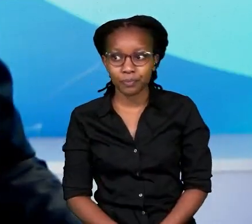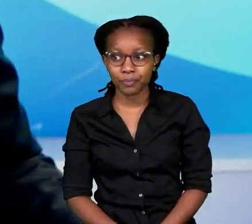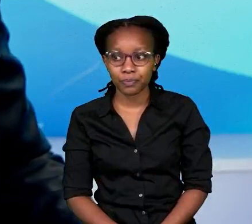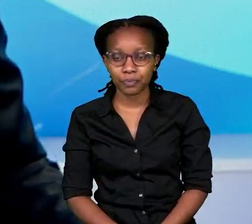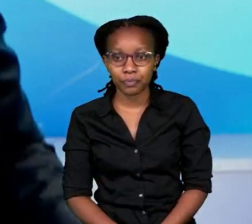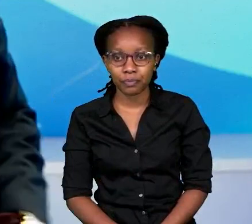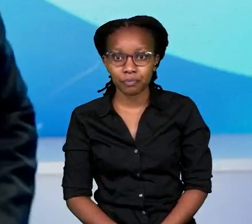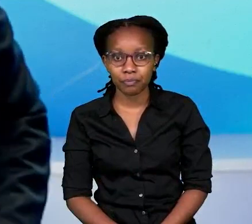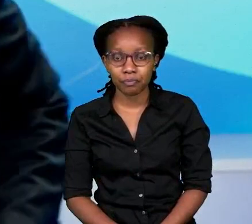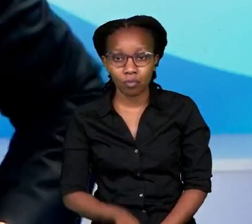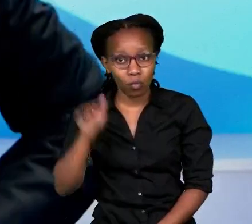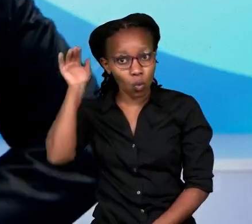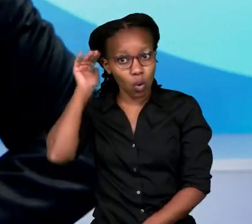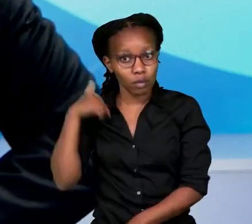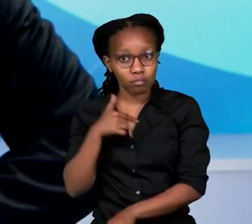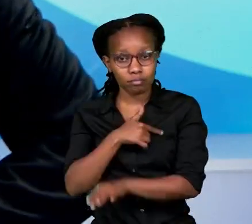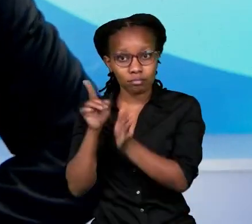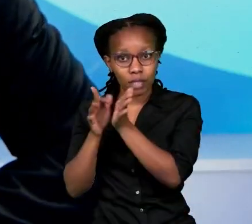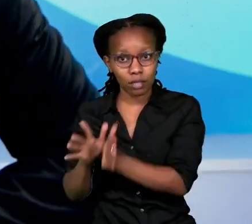Daktari, are you there with us?